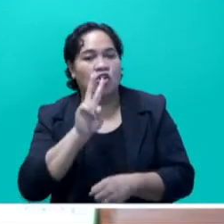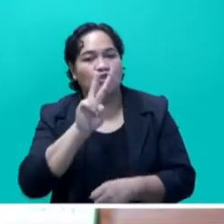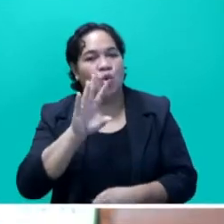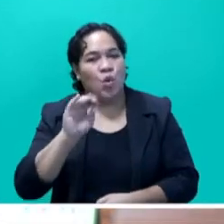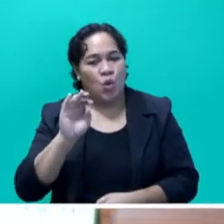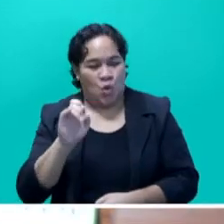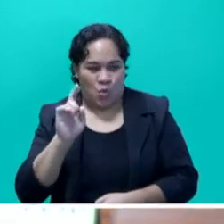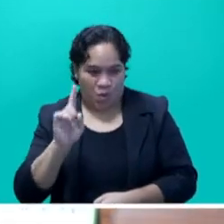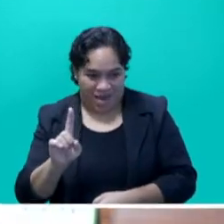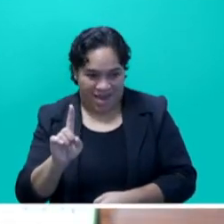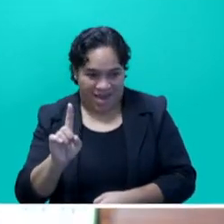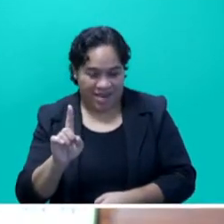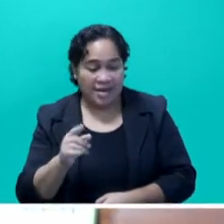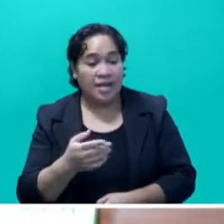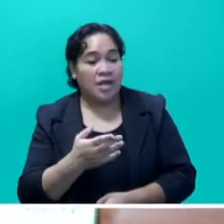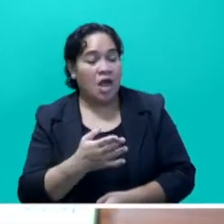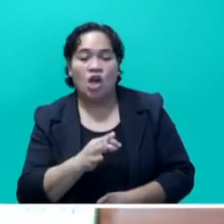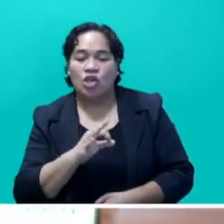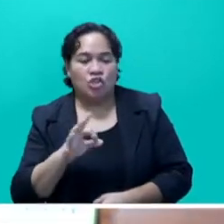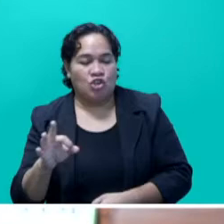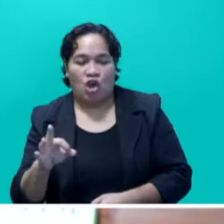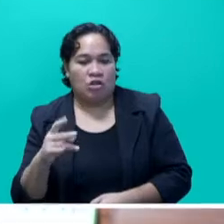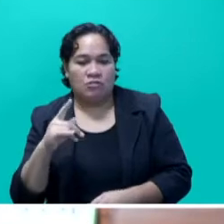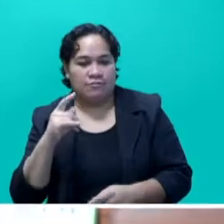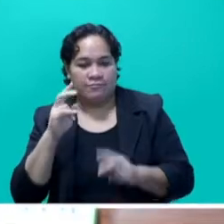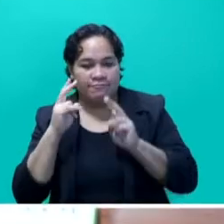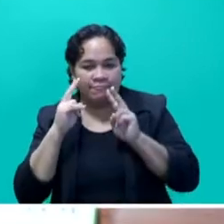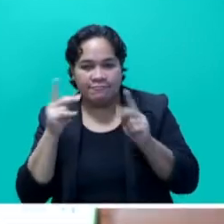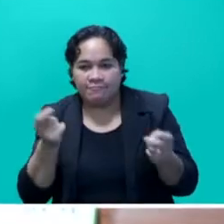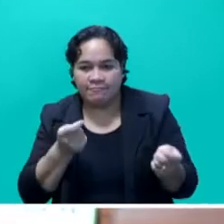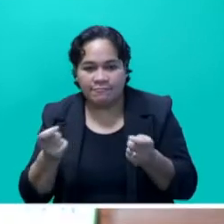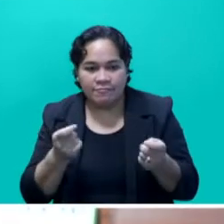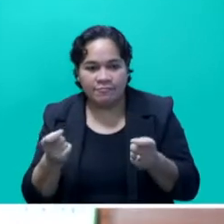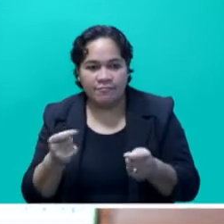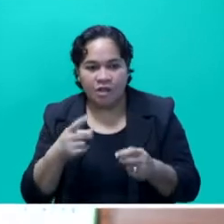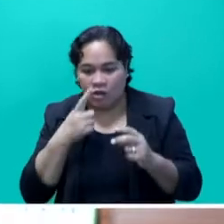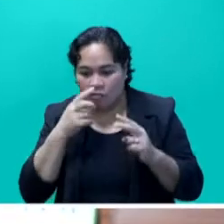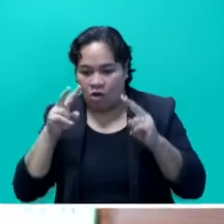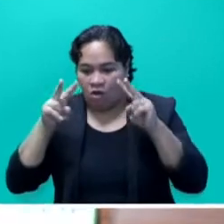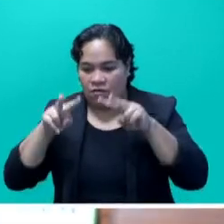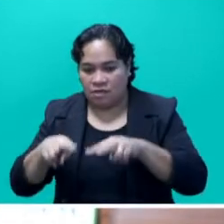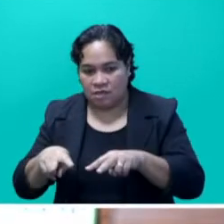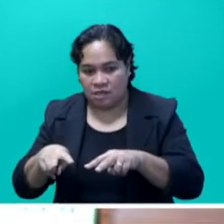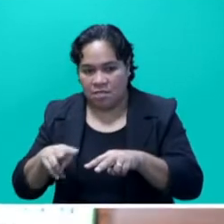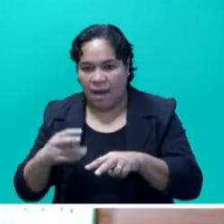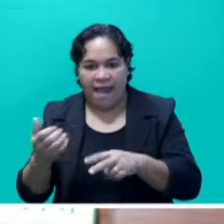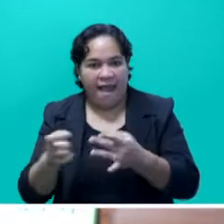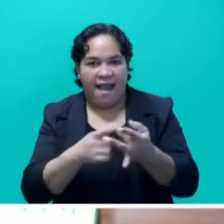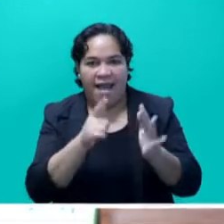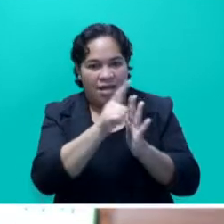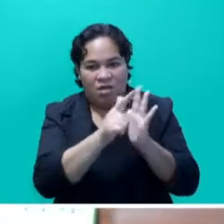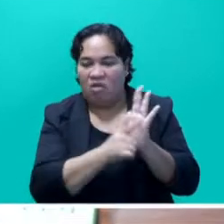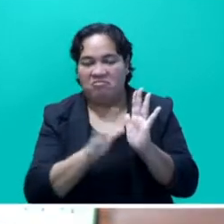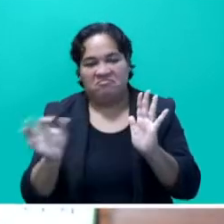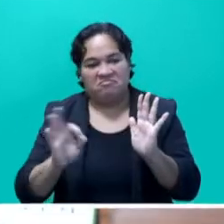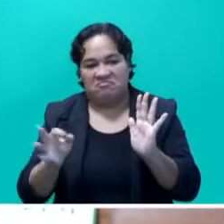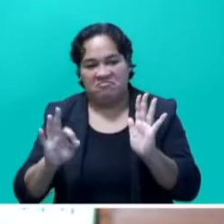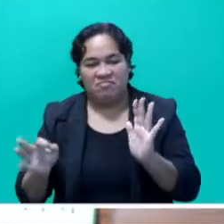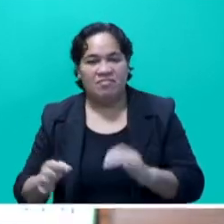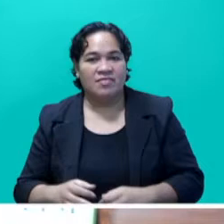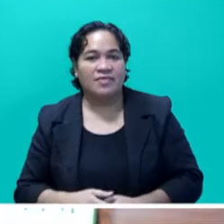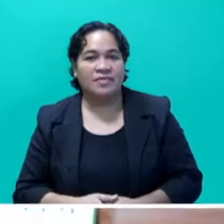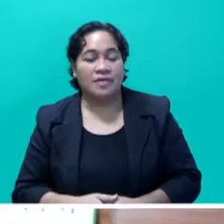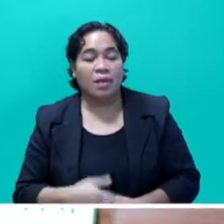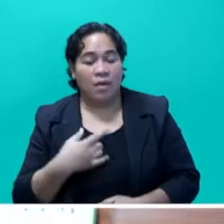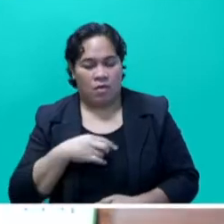it was not regulated by any law. And we